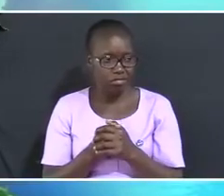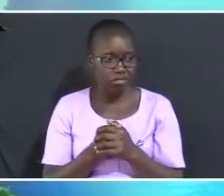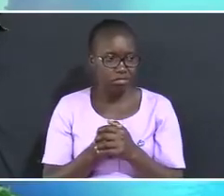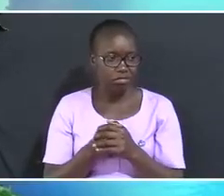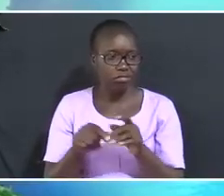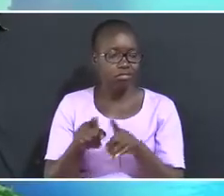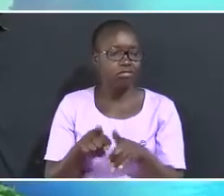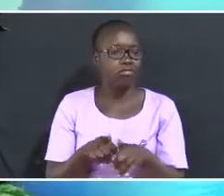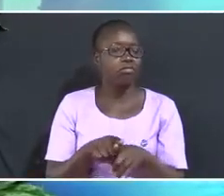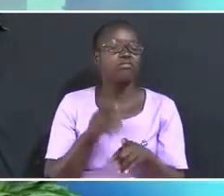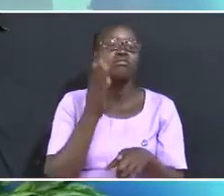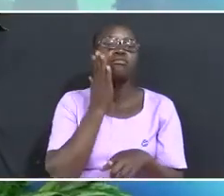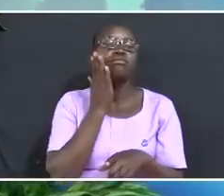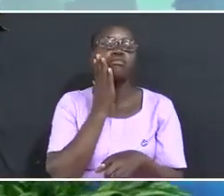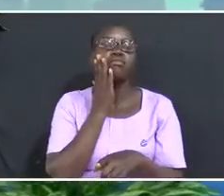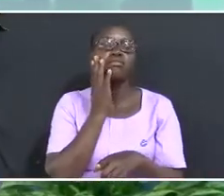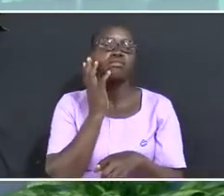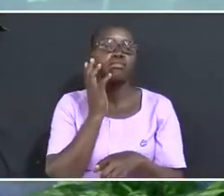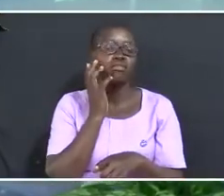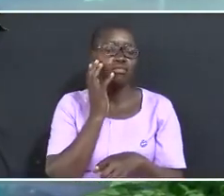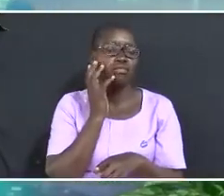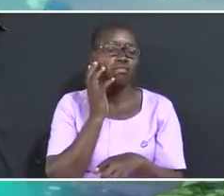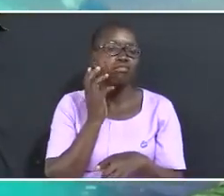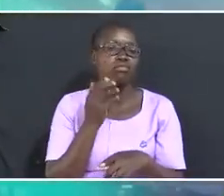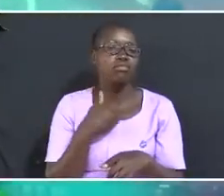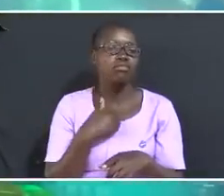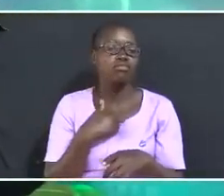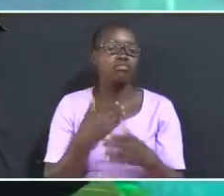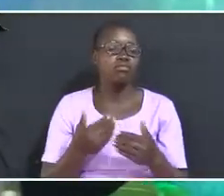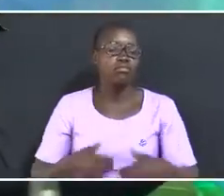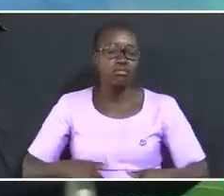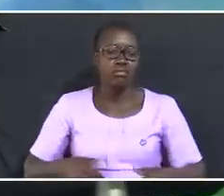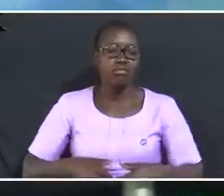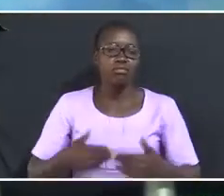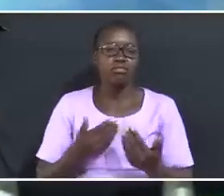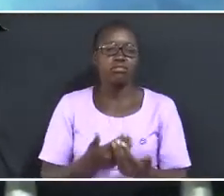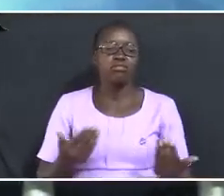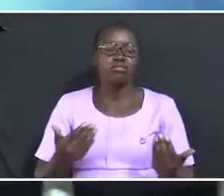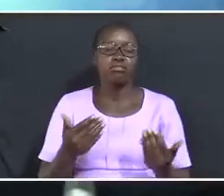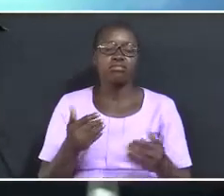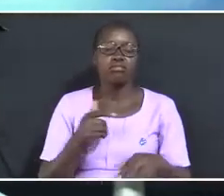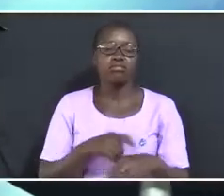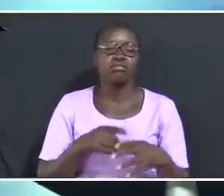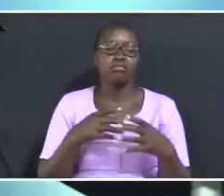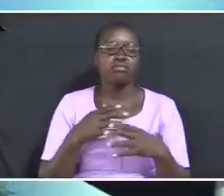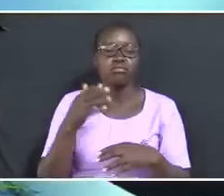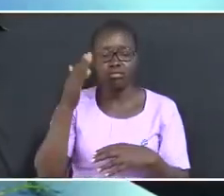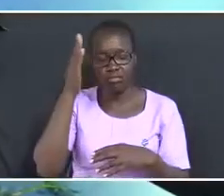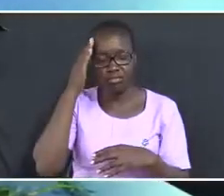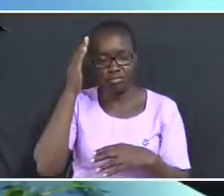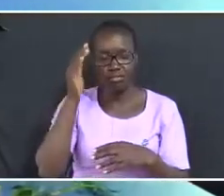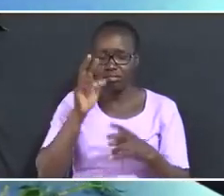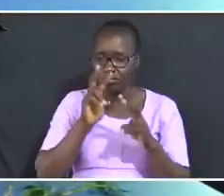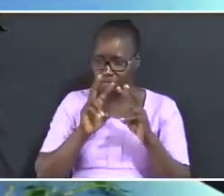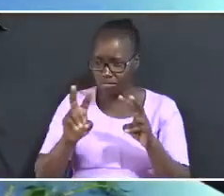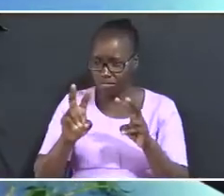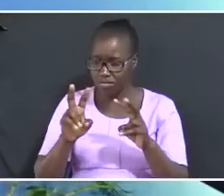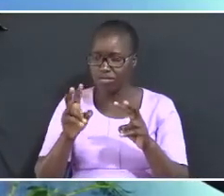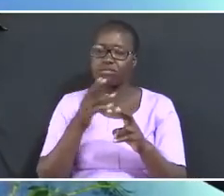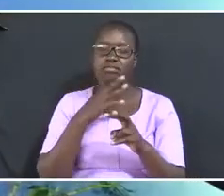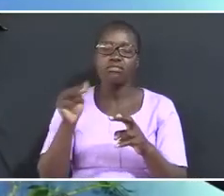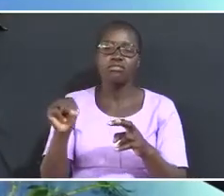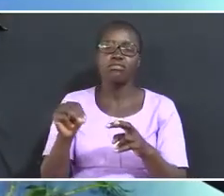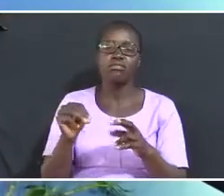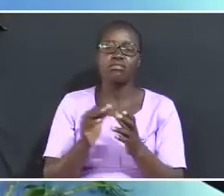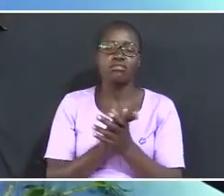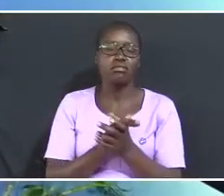Even mamas who get young children, and when they look at them, they just